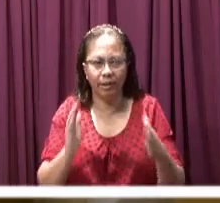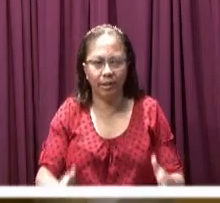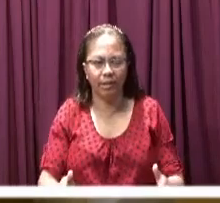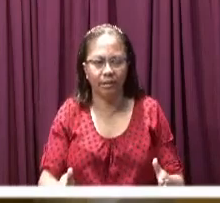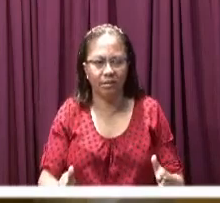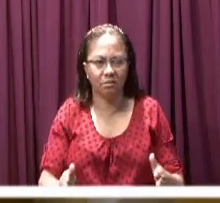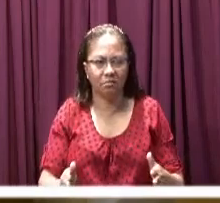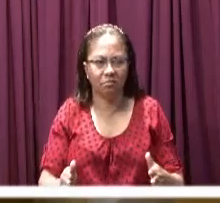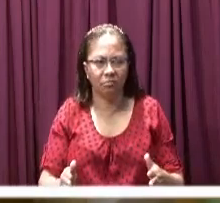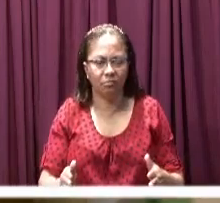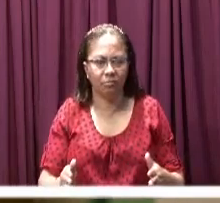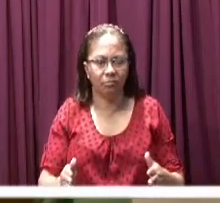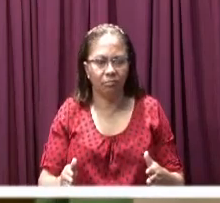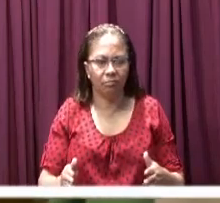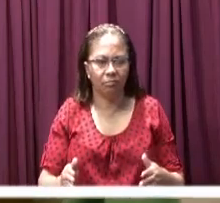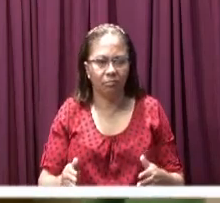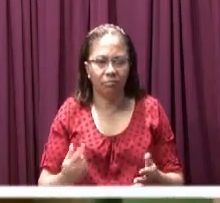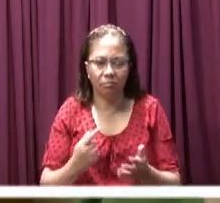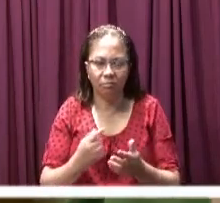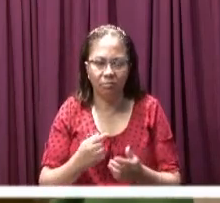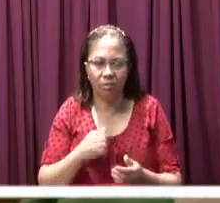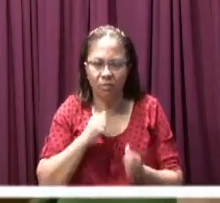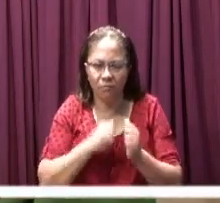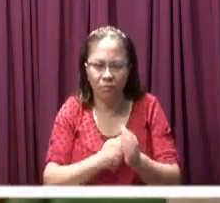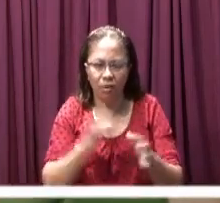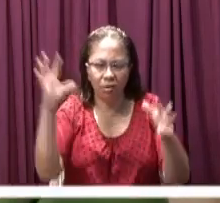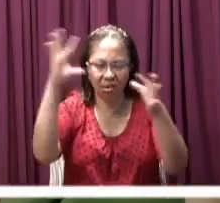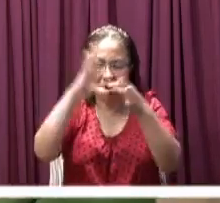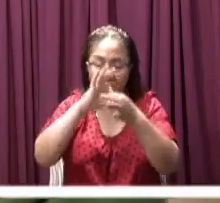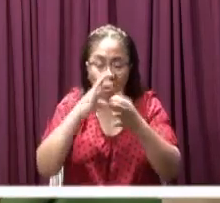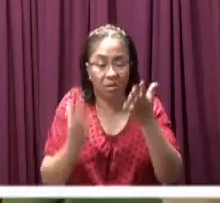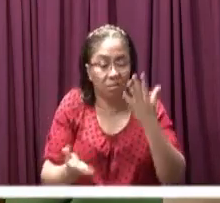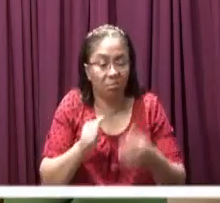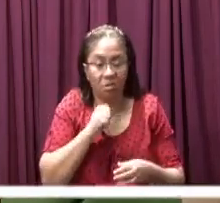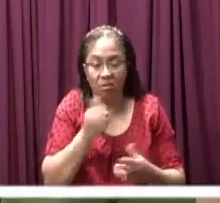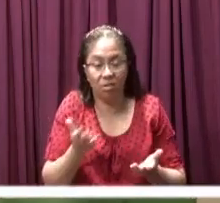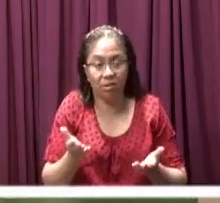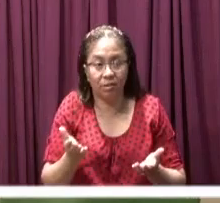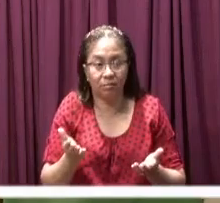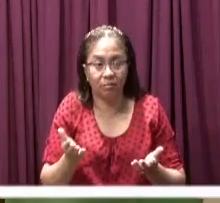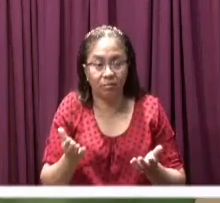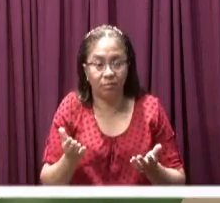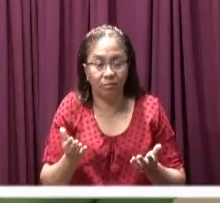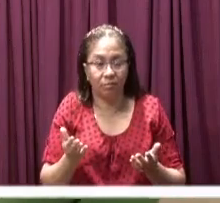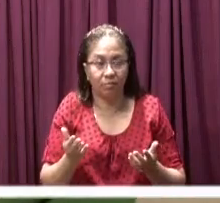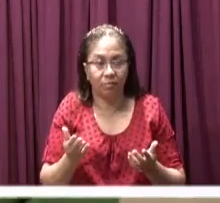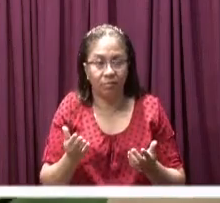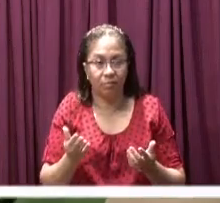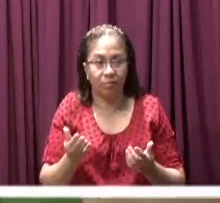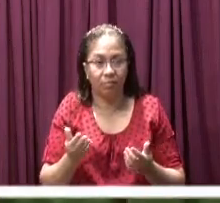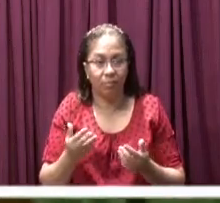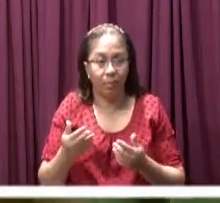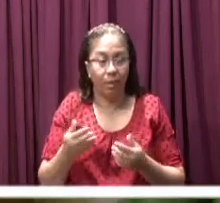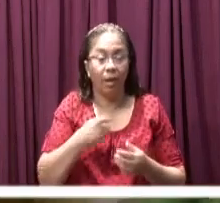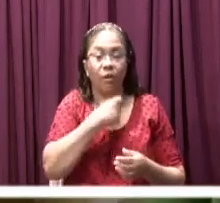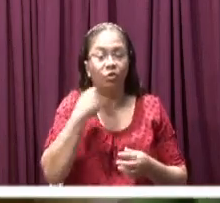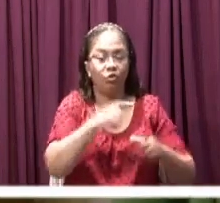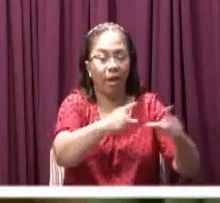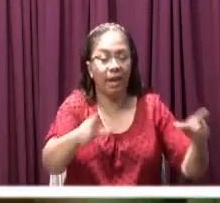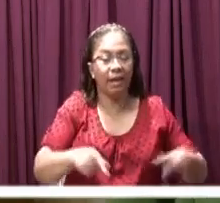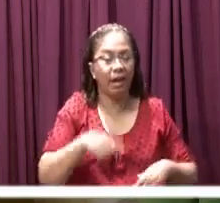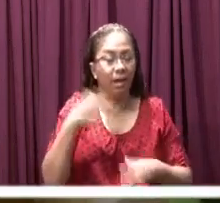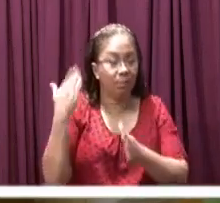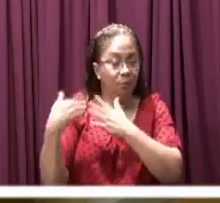not. And so the text opens by saying that the command that God gave in the desert has not